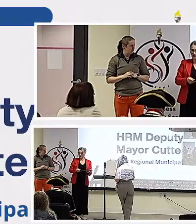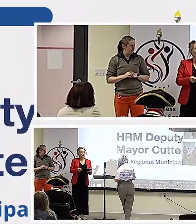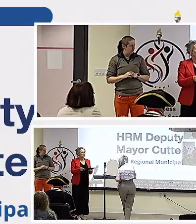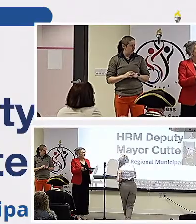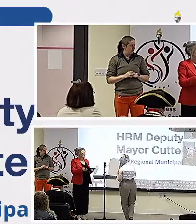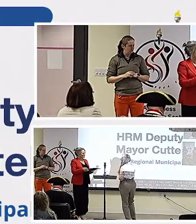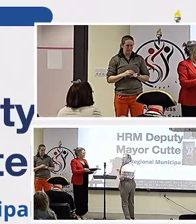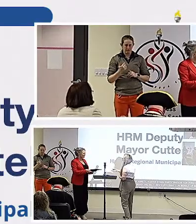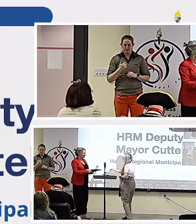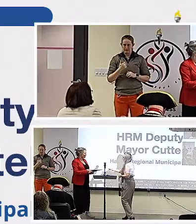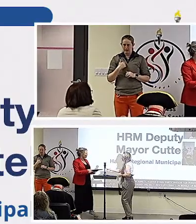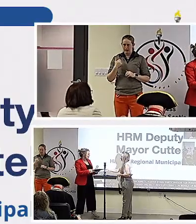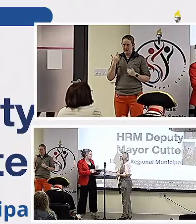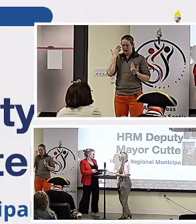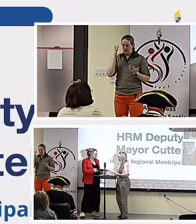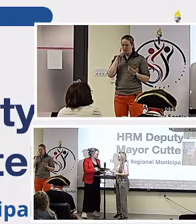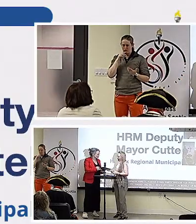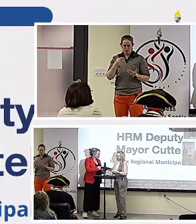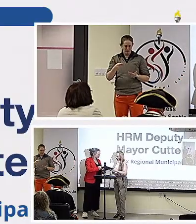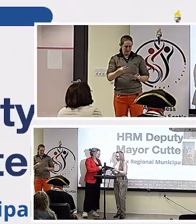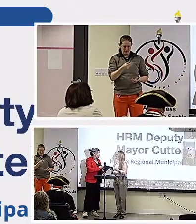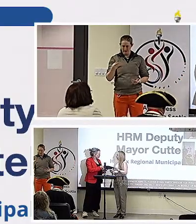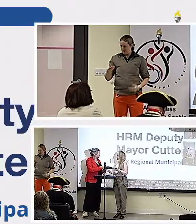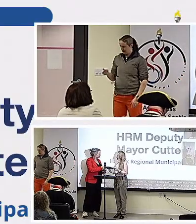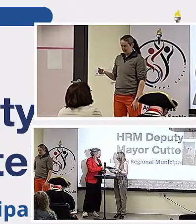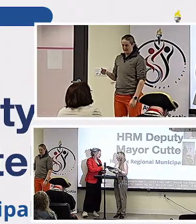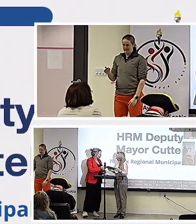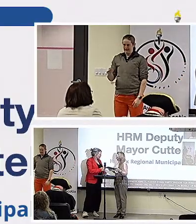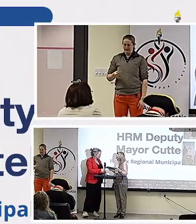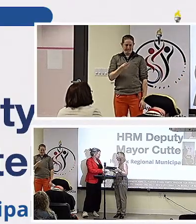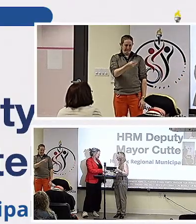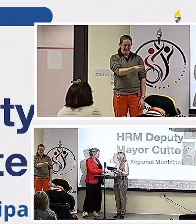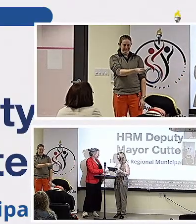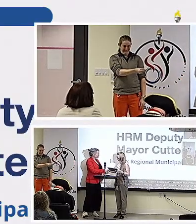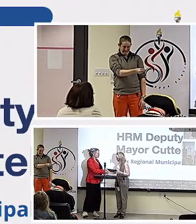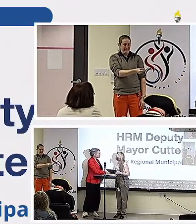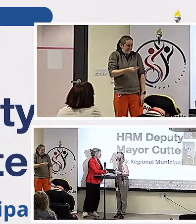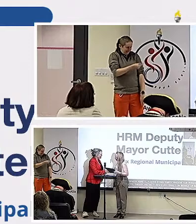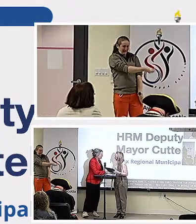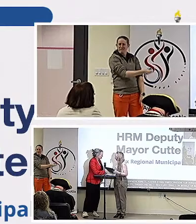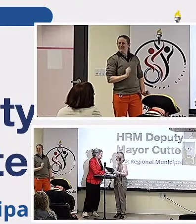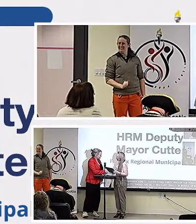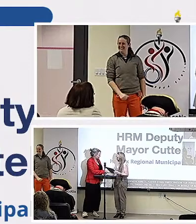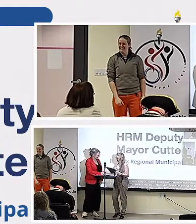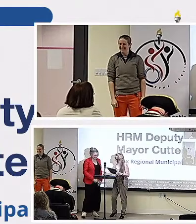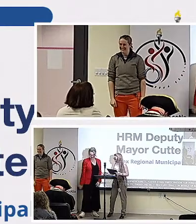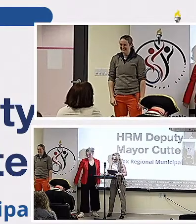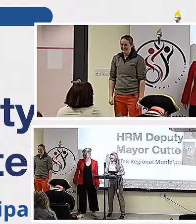Just wondering who I should present this proclamation to. Thank you. Would it be to Thank you so much. Yes. Thank you so much.